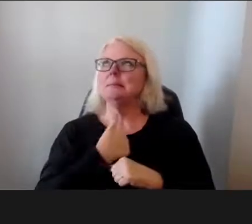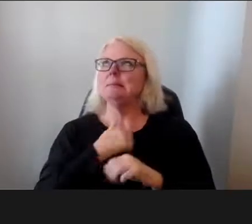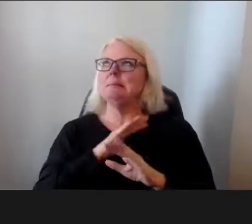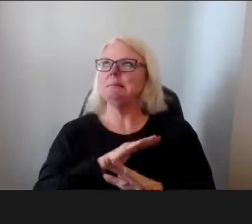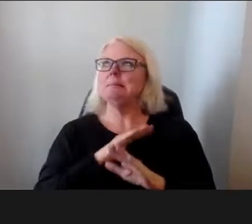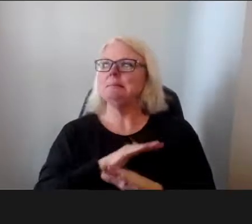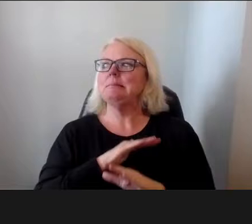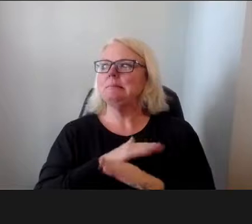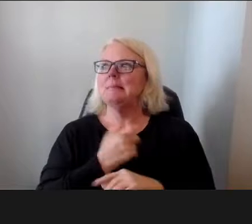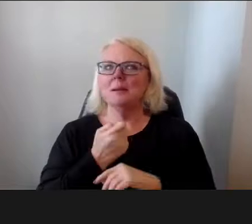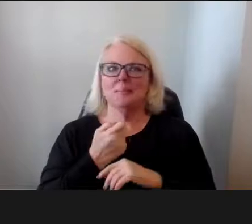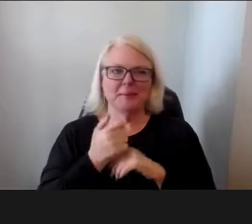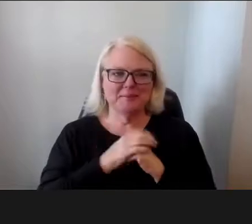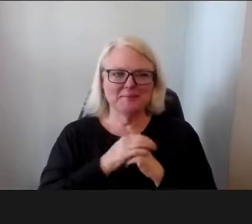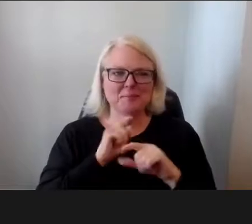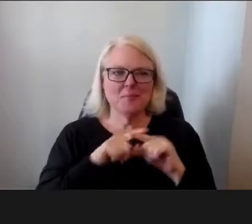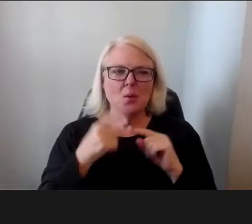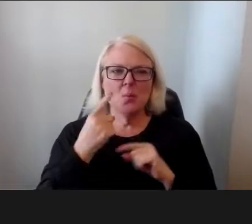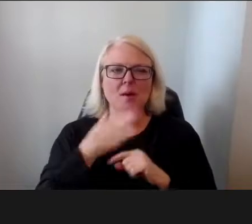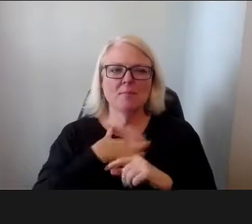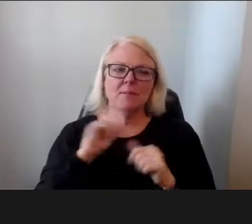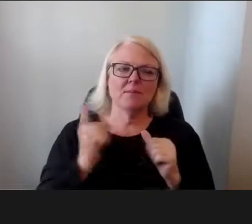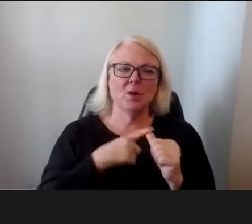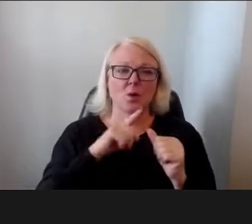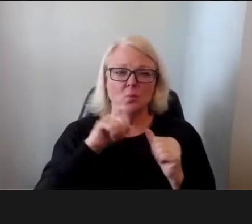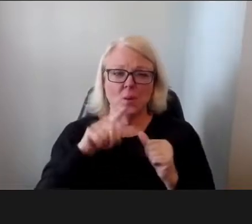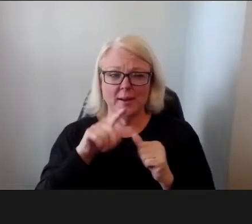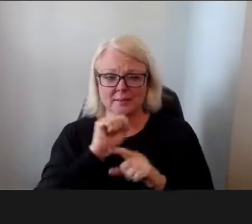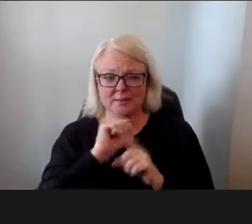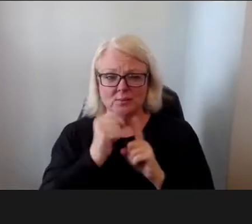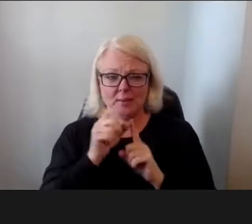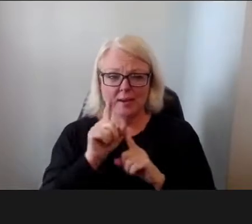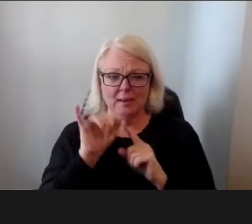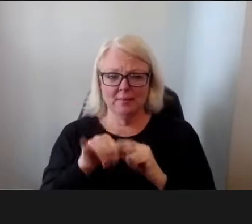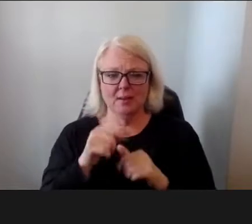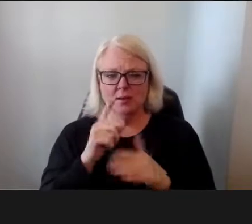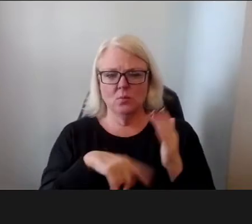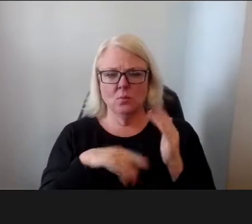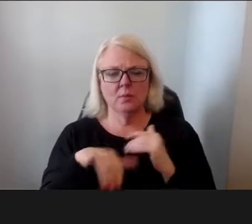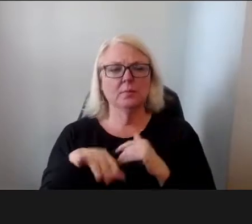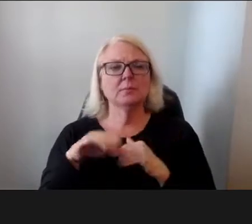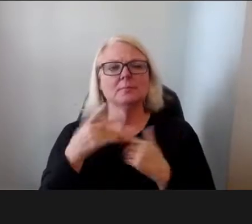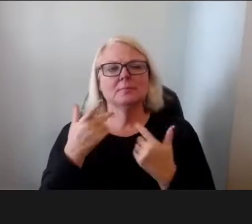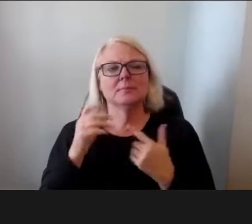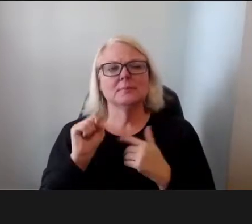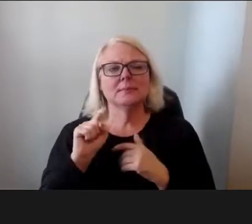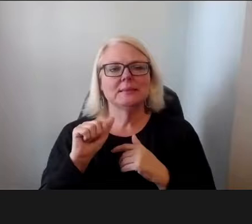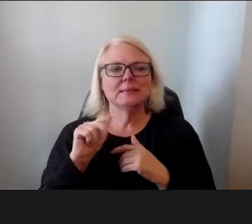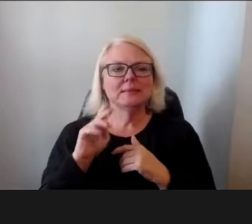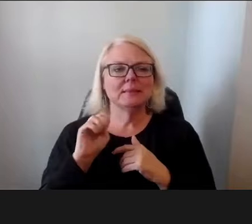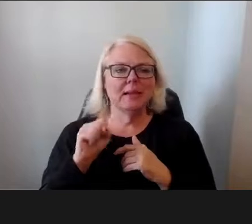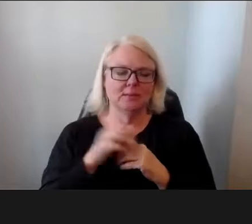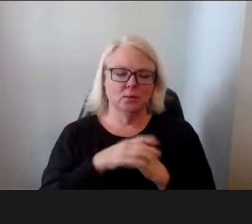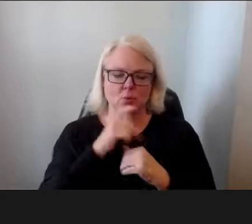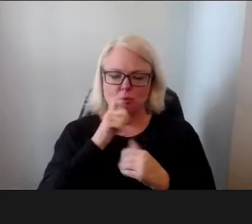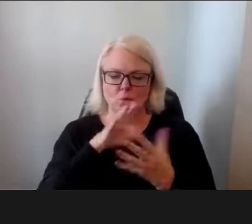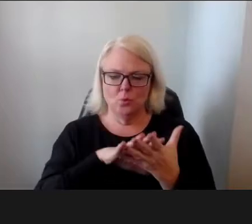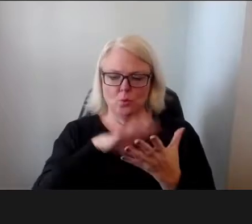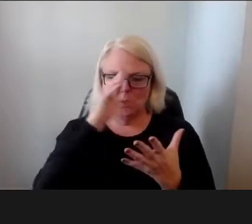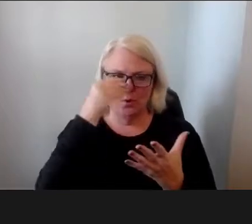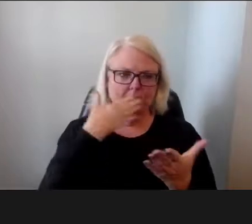little. But one of my first questions in situations like this is, what are the stakes? Who's learning bad